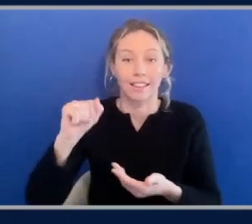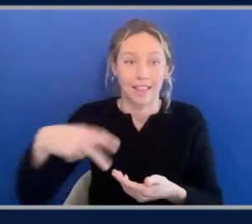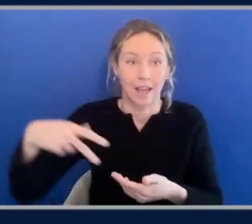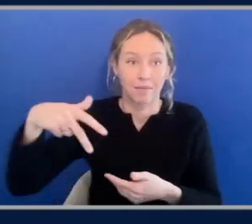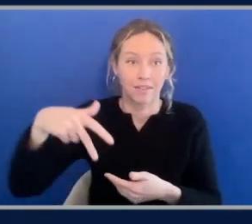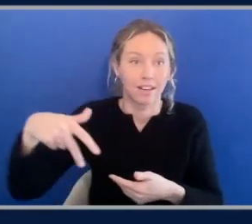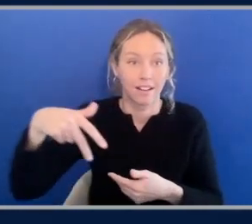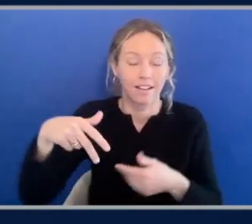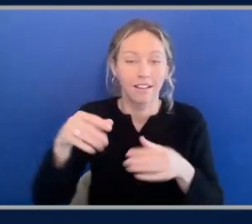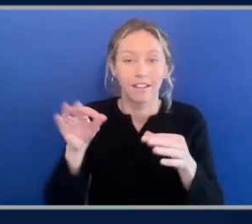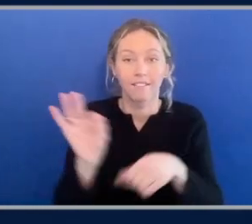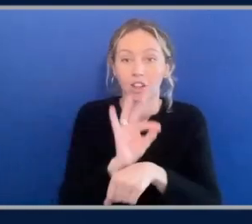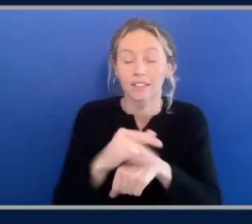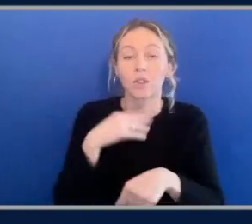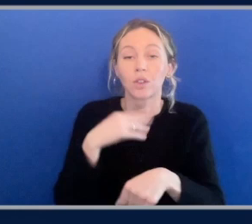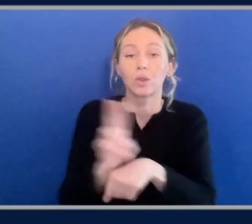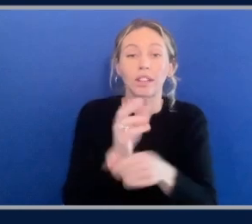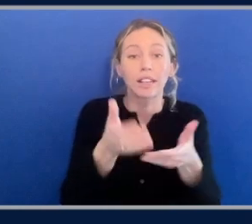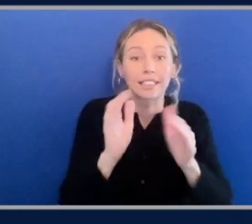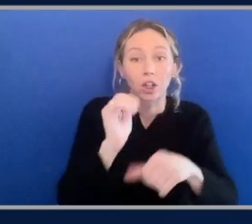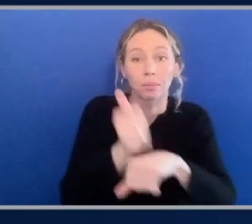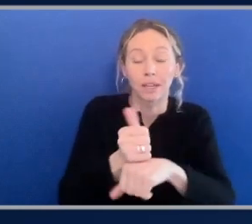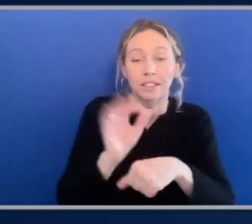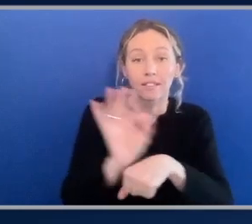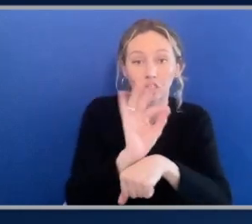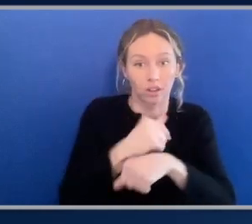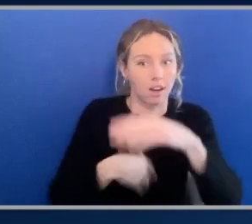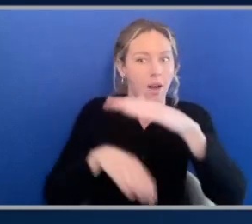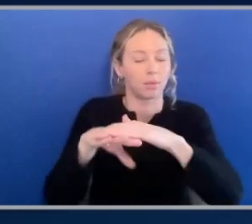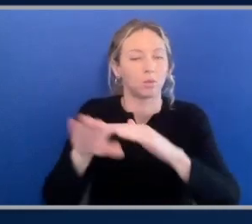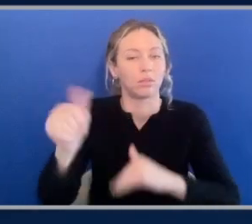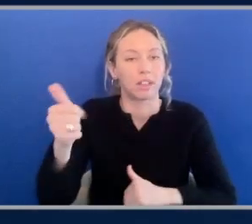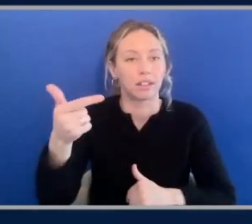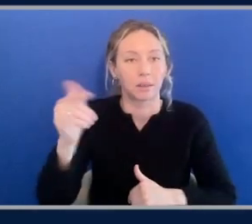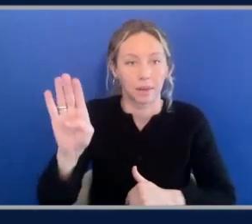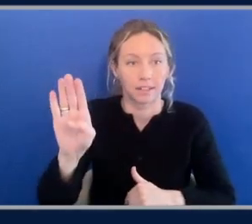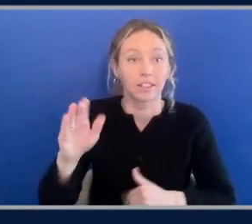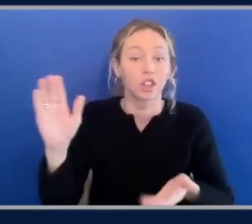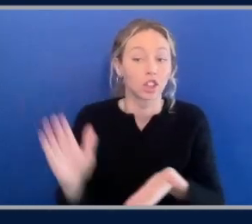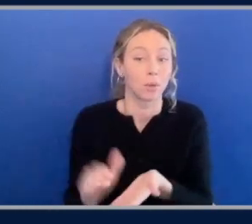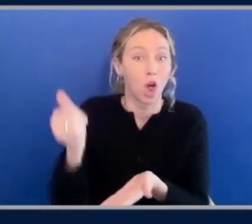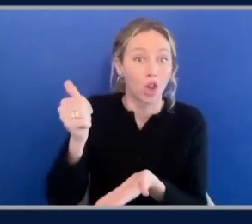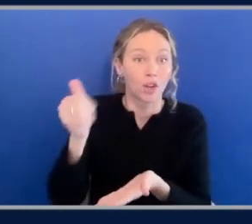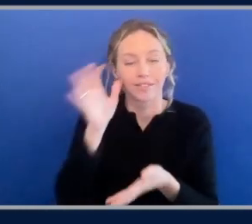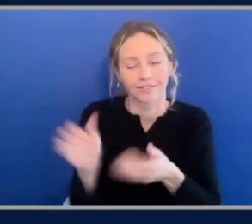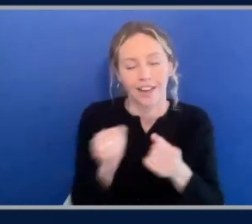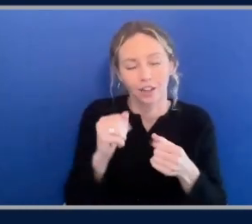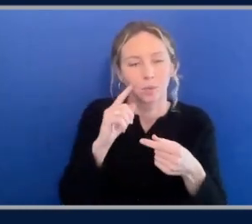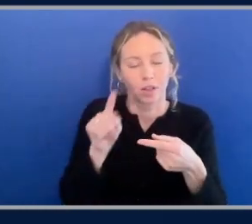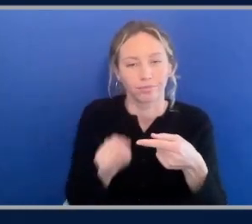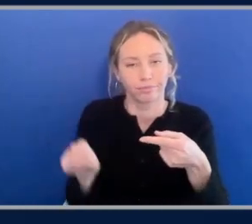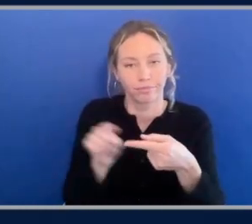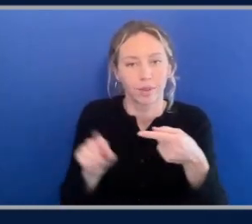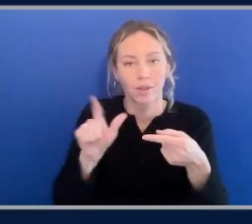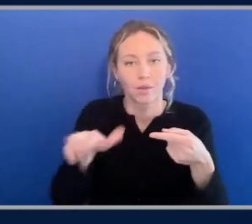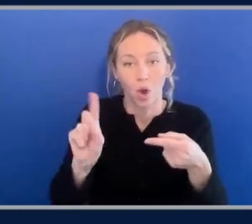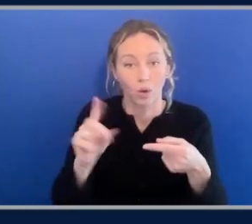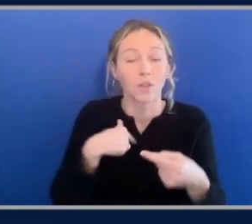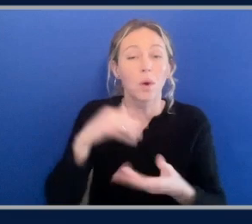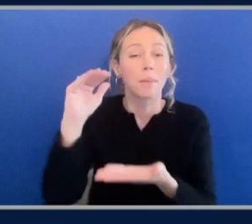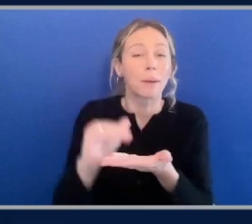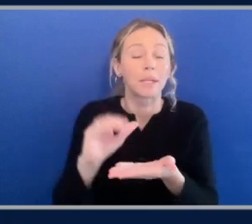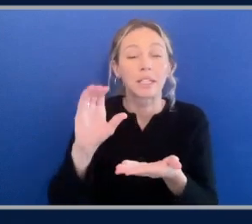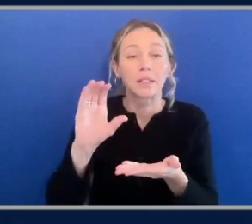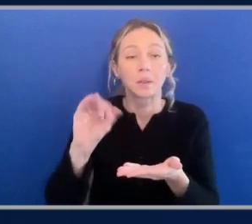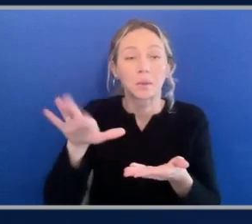a container-based function, you can go up to 10 gigabytes. Yep. However, the smaller it is, the faster it loads. So if you want to minimize your cold starts, which is one of the biggest,